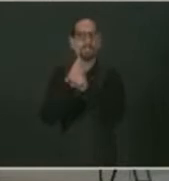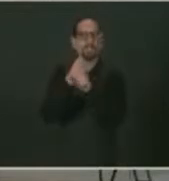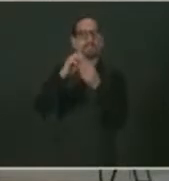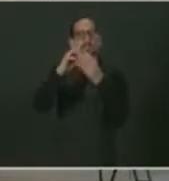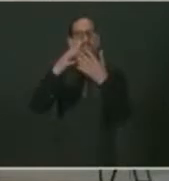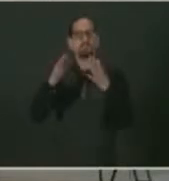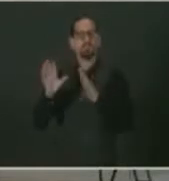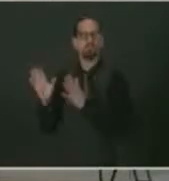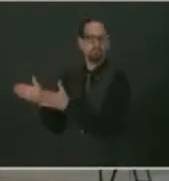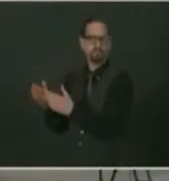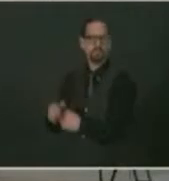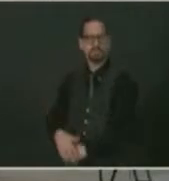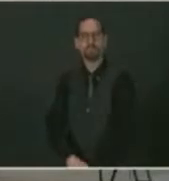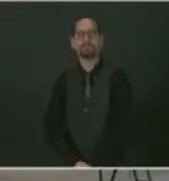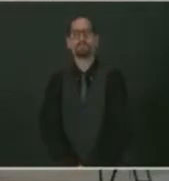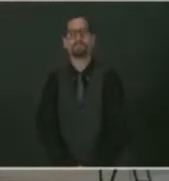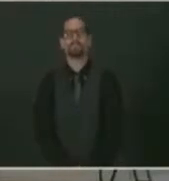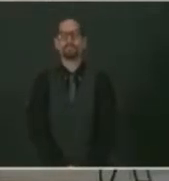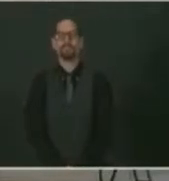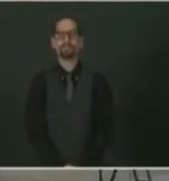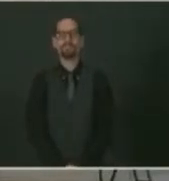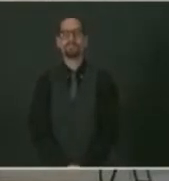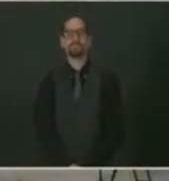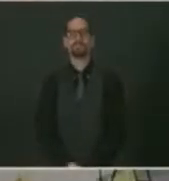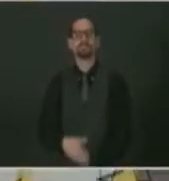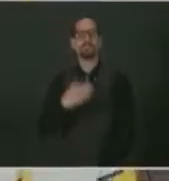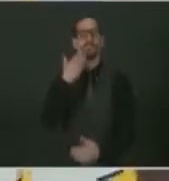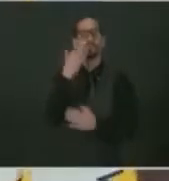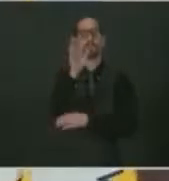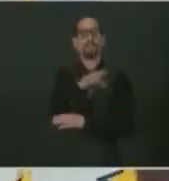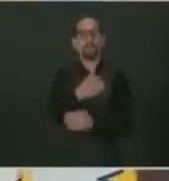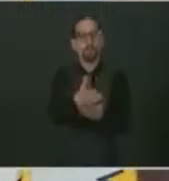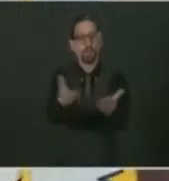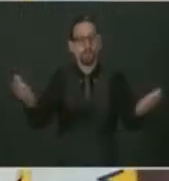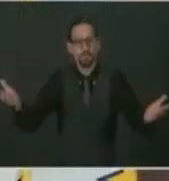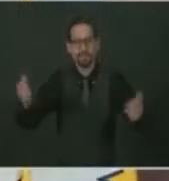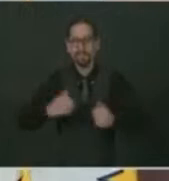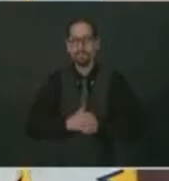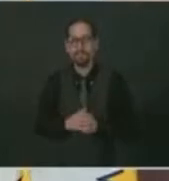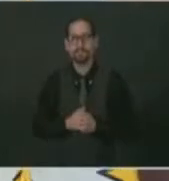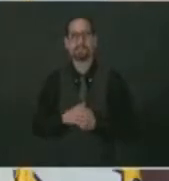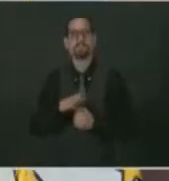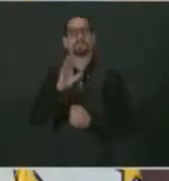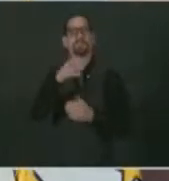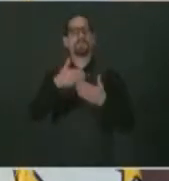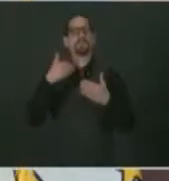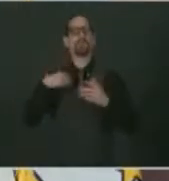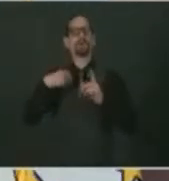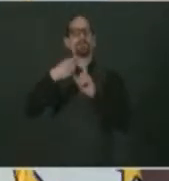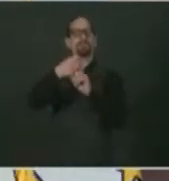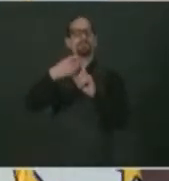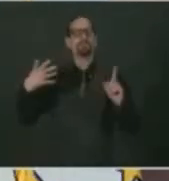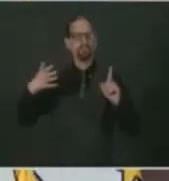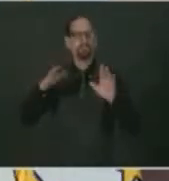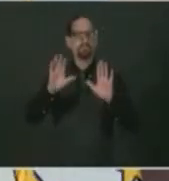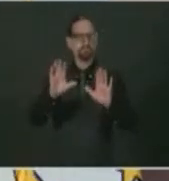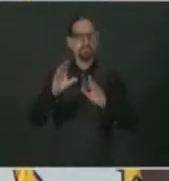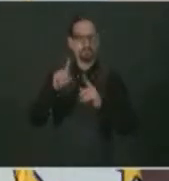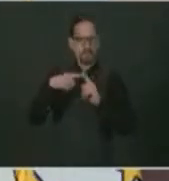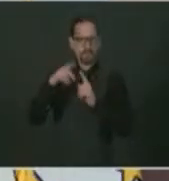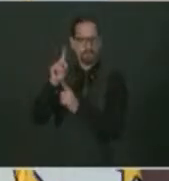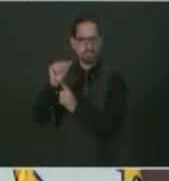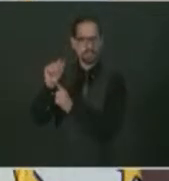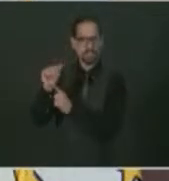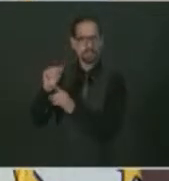Good afternoon, everyone. Before diving into the data, I want to give a quick shout out to the